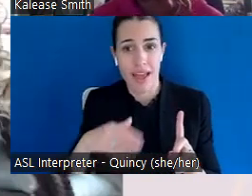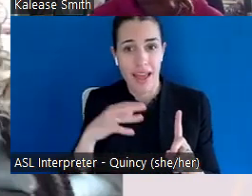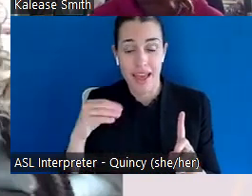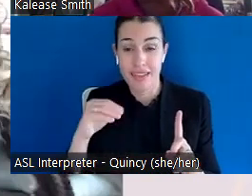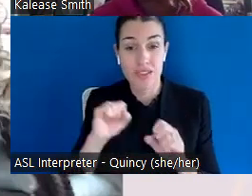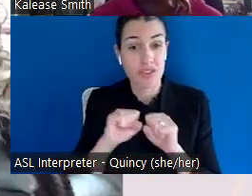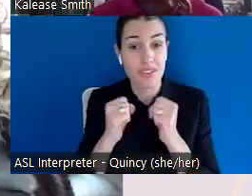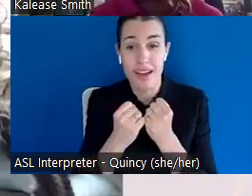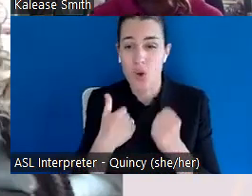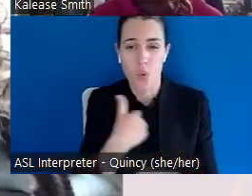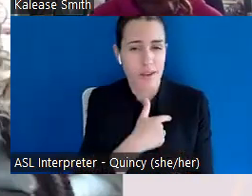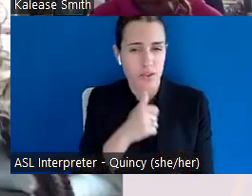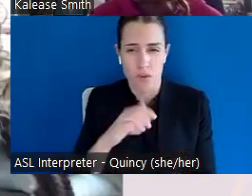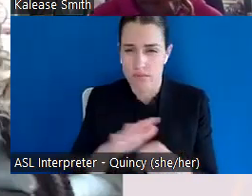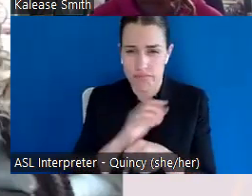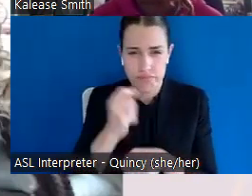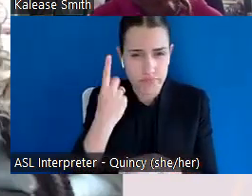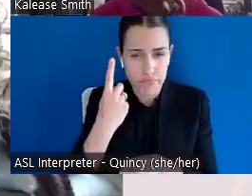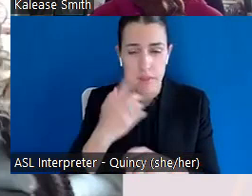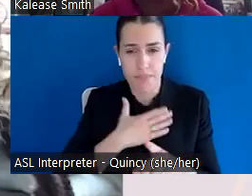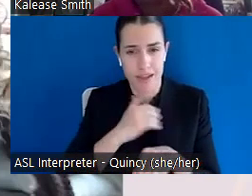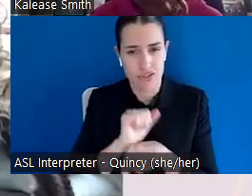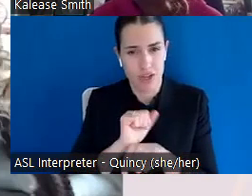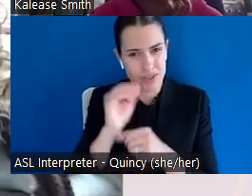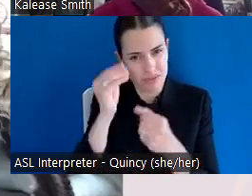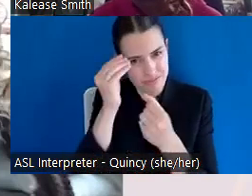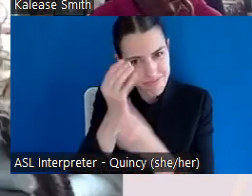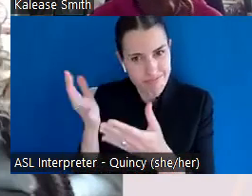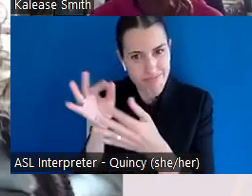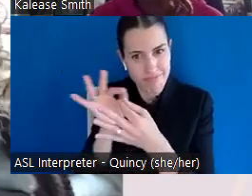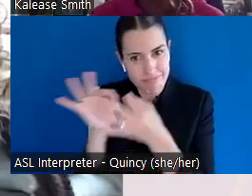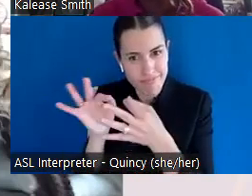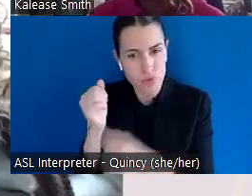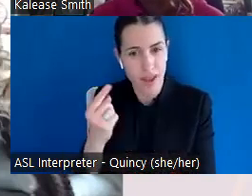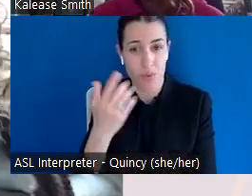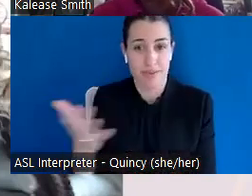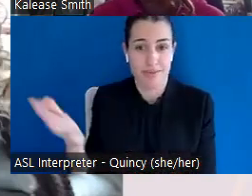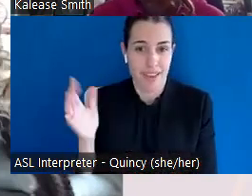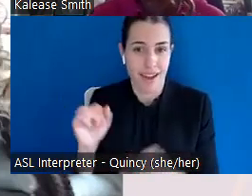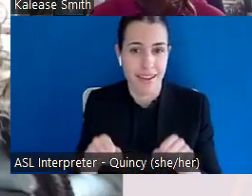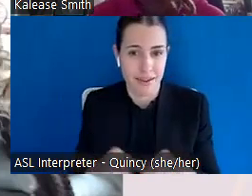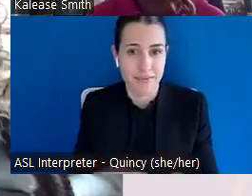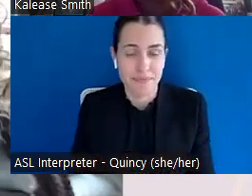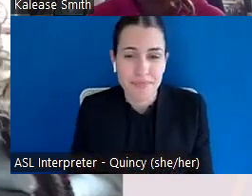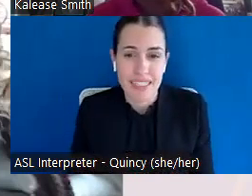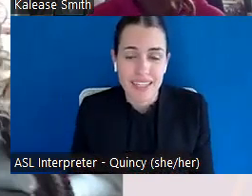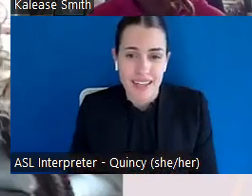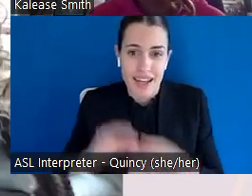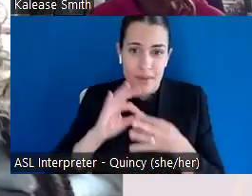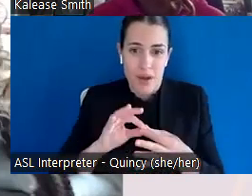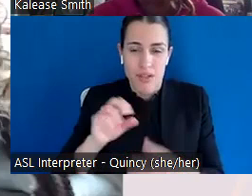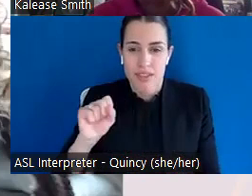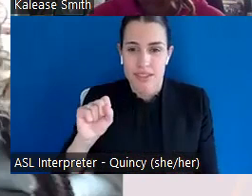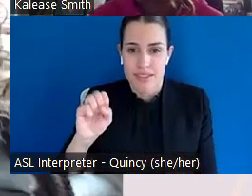don't understand that. And my job is to get that word out to everybody and anybody I can about what sexual violence